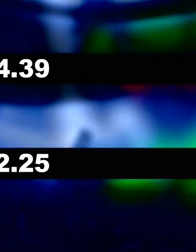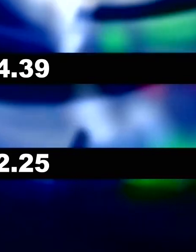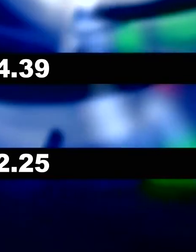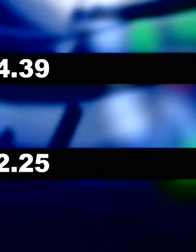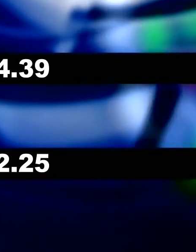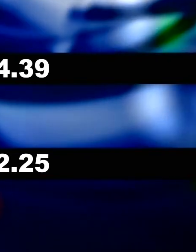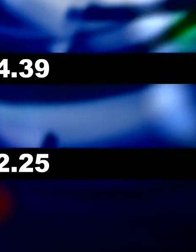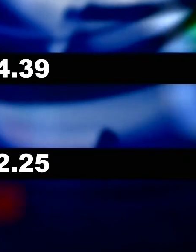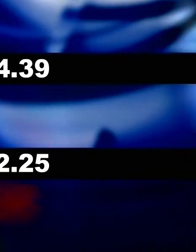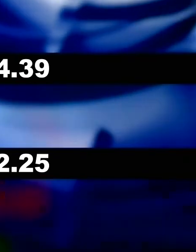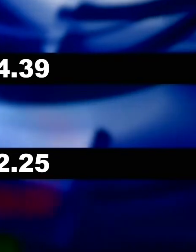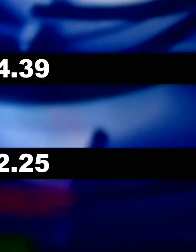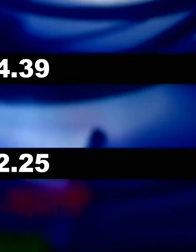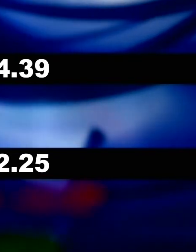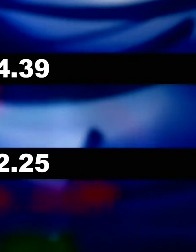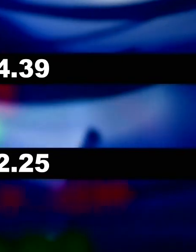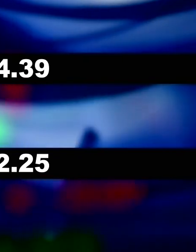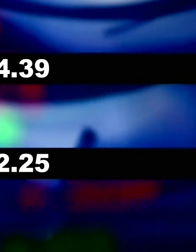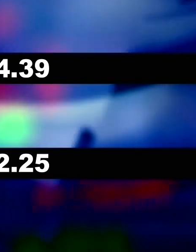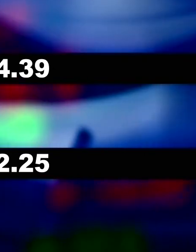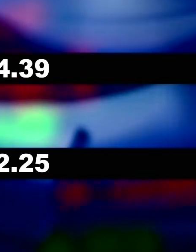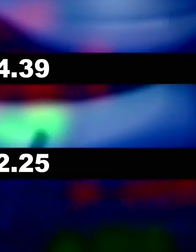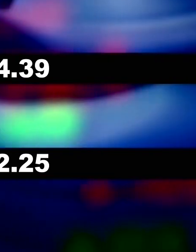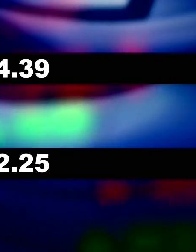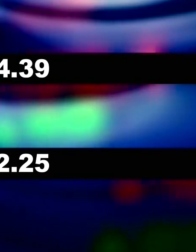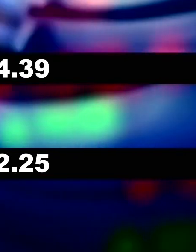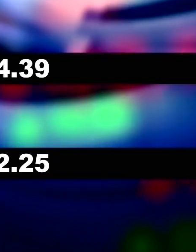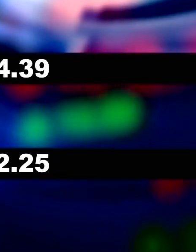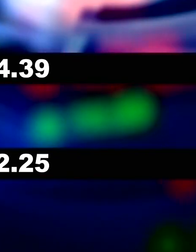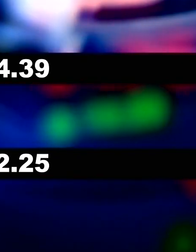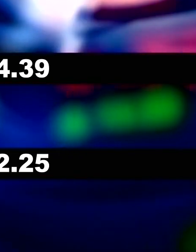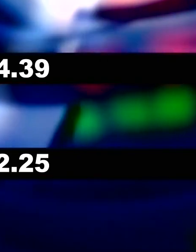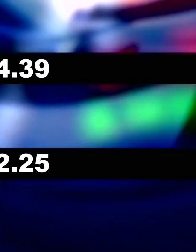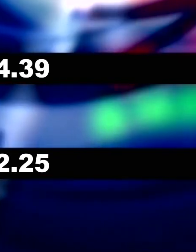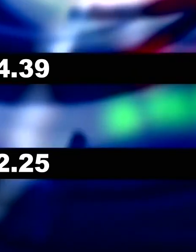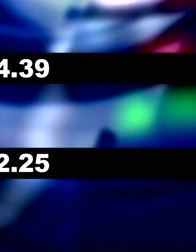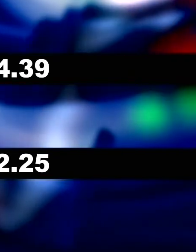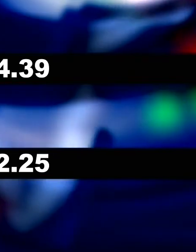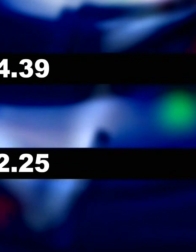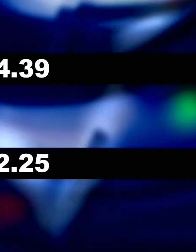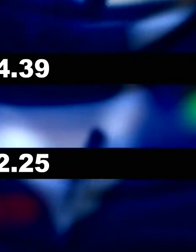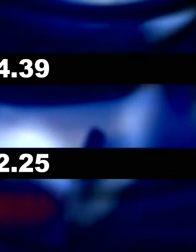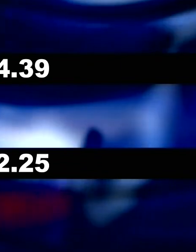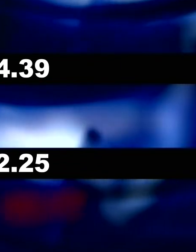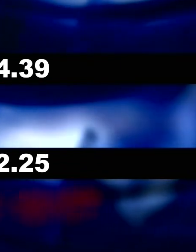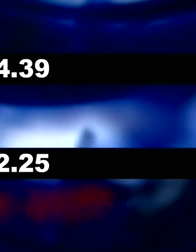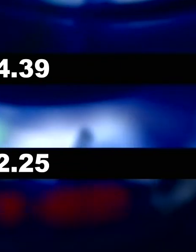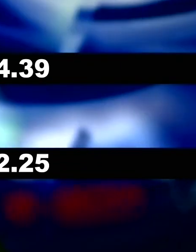trading 1,000 shares at $4.39 each.